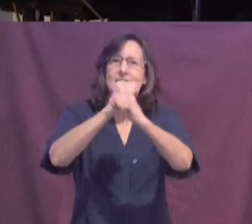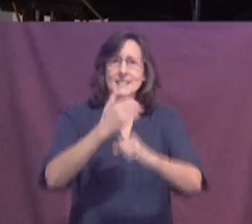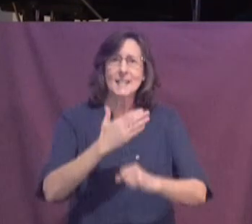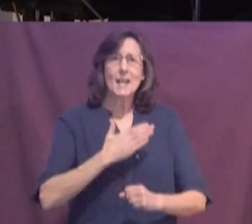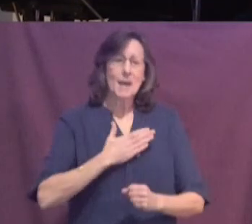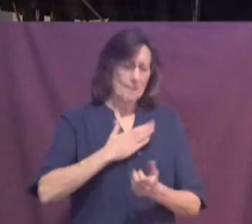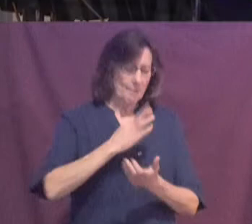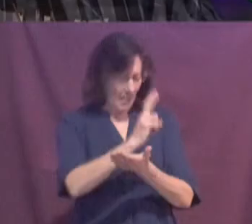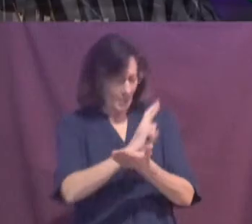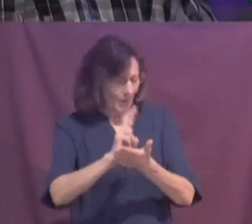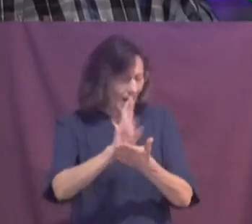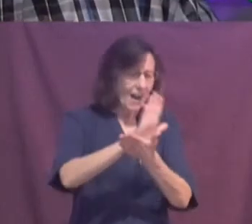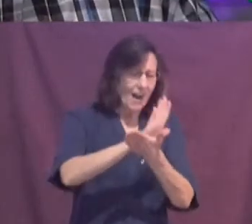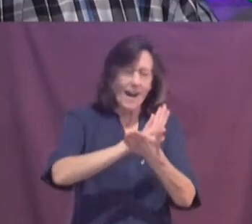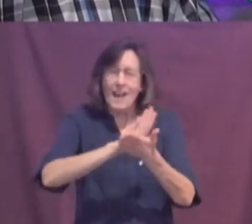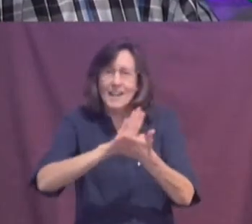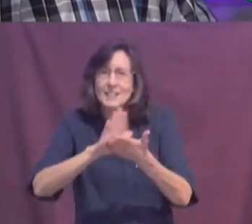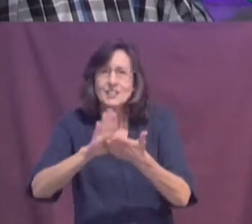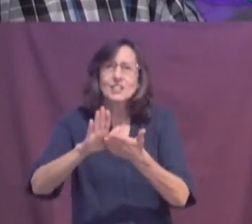defense, my